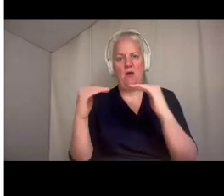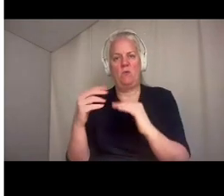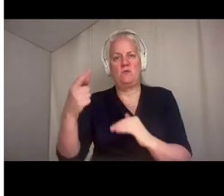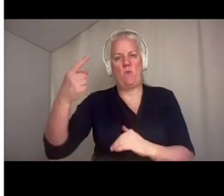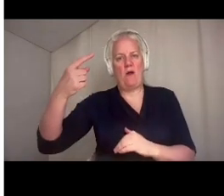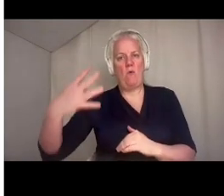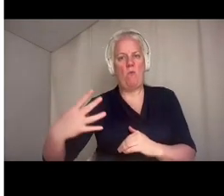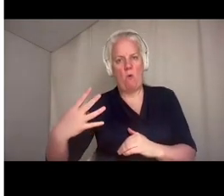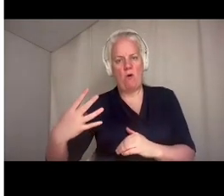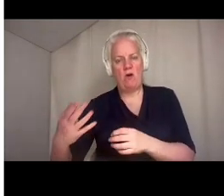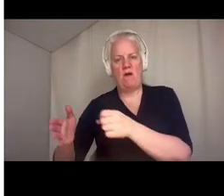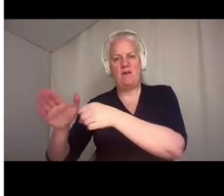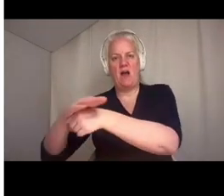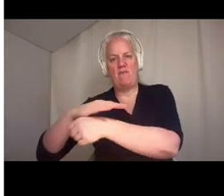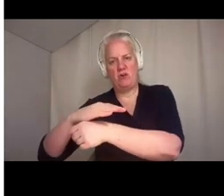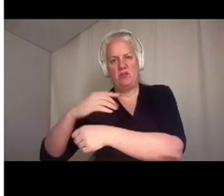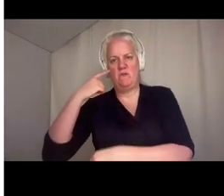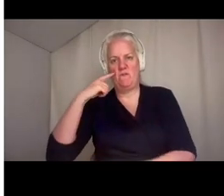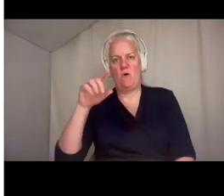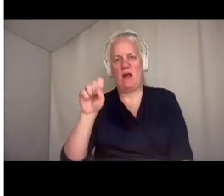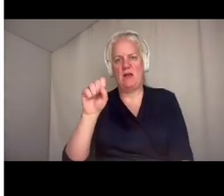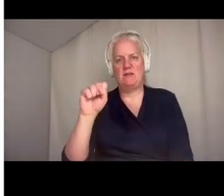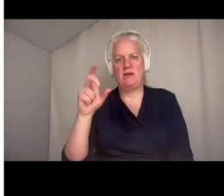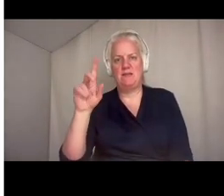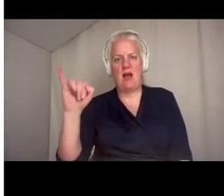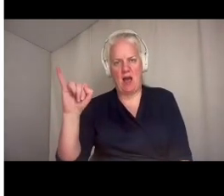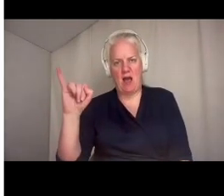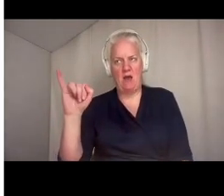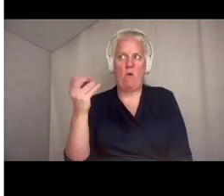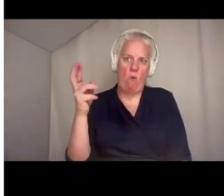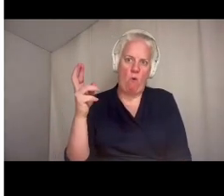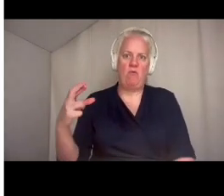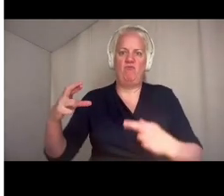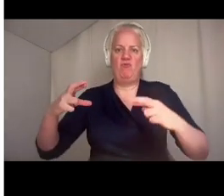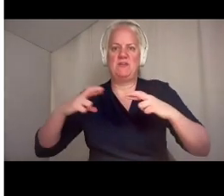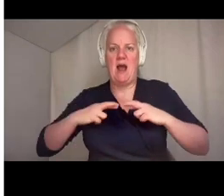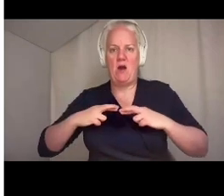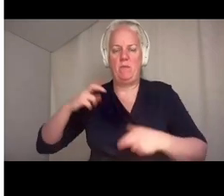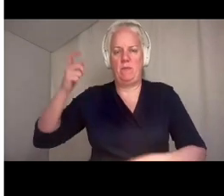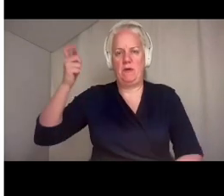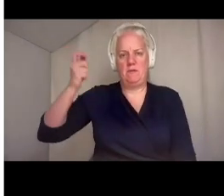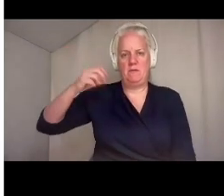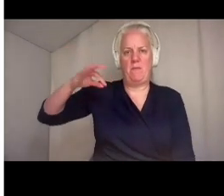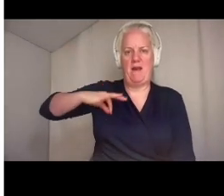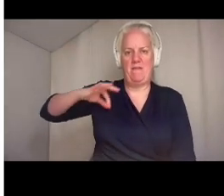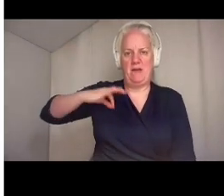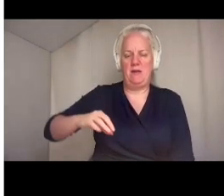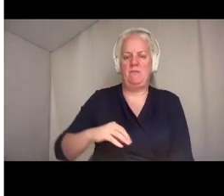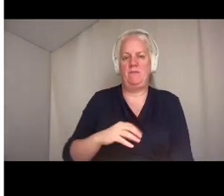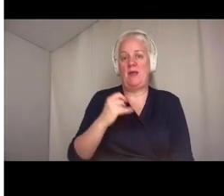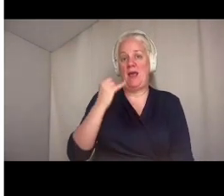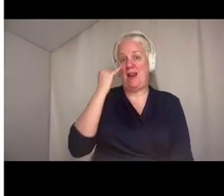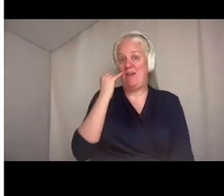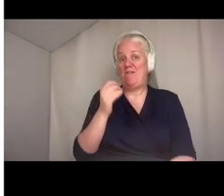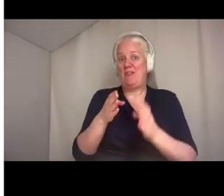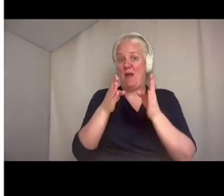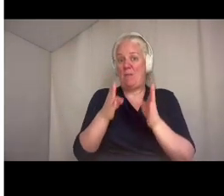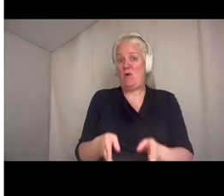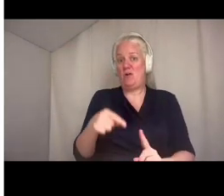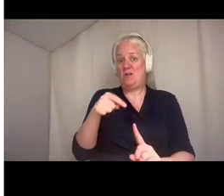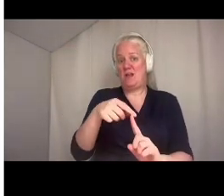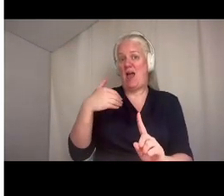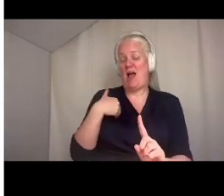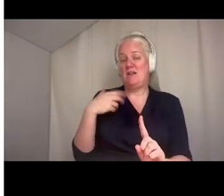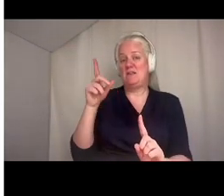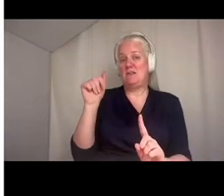towards their SSDI and or retirement benefit. And if that individual who has a disability